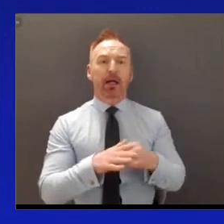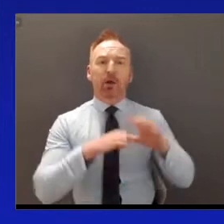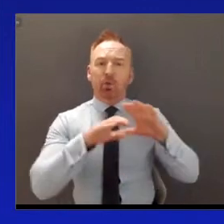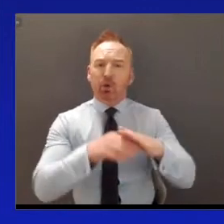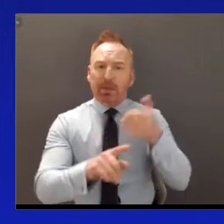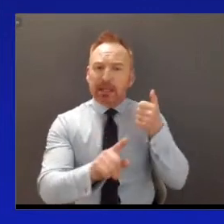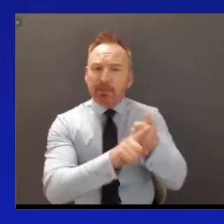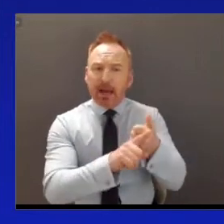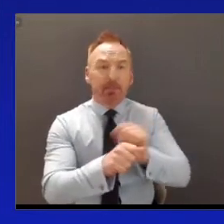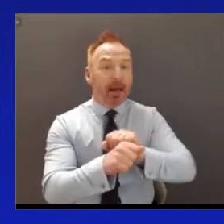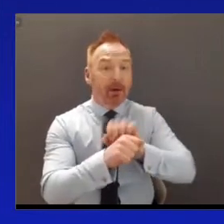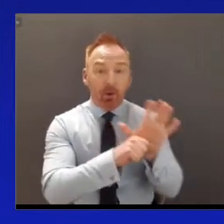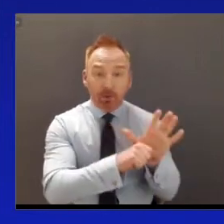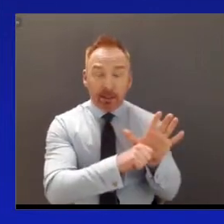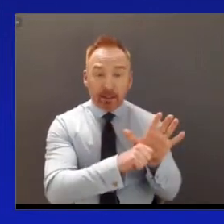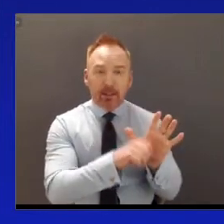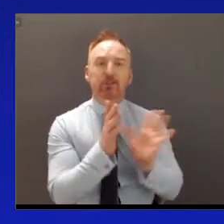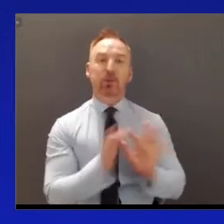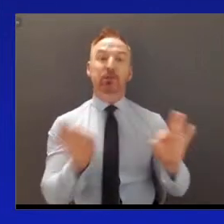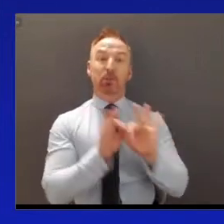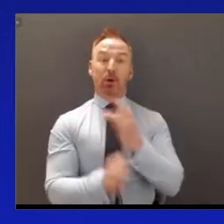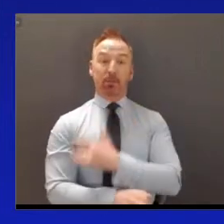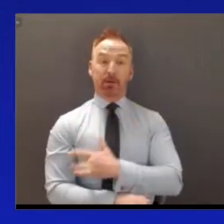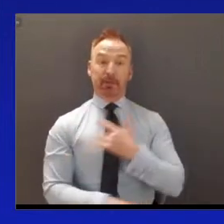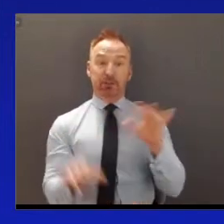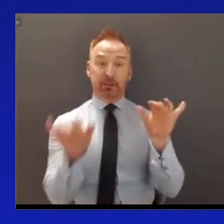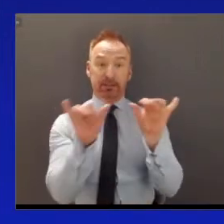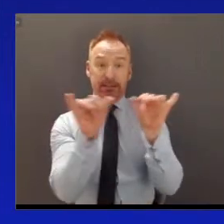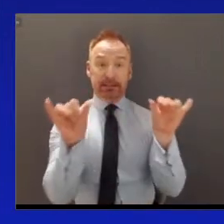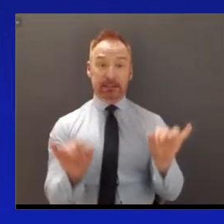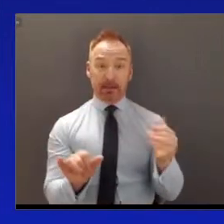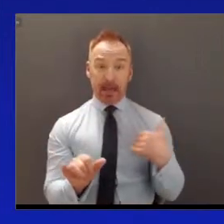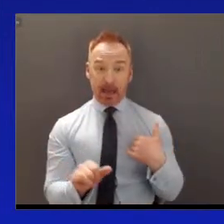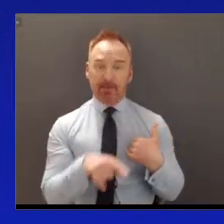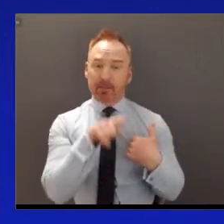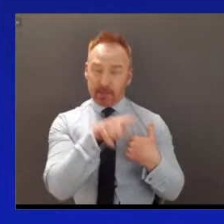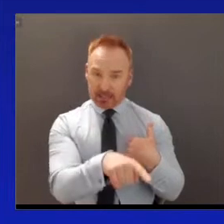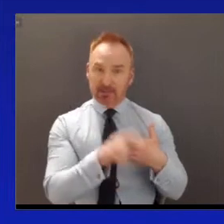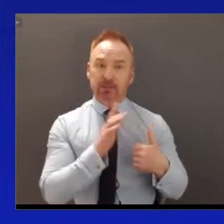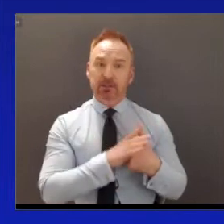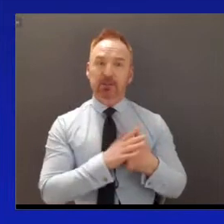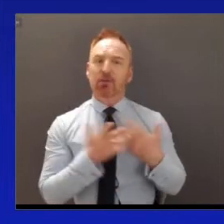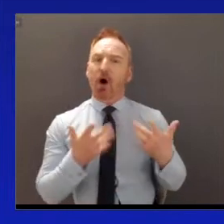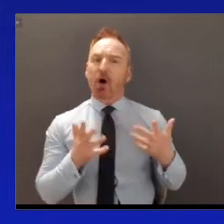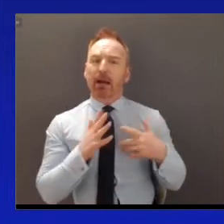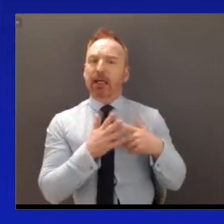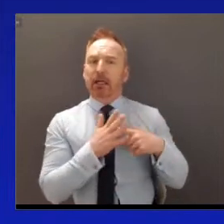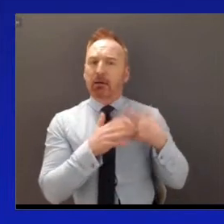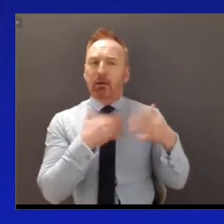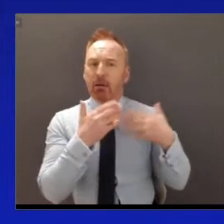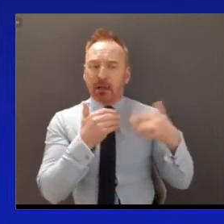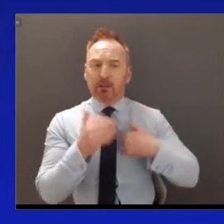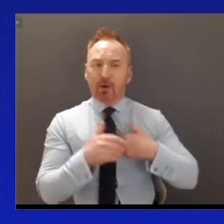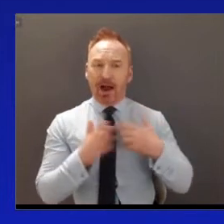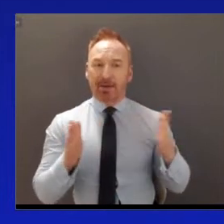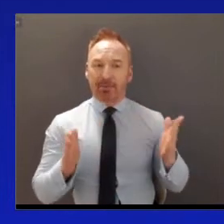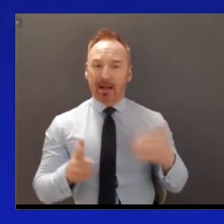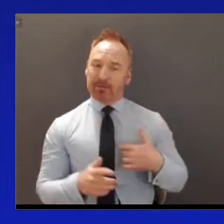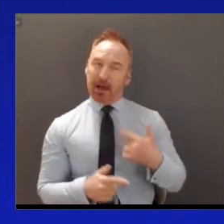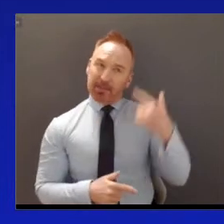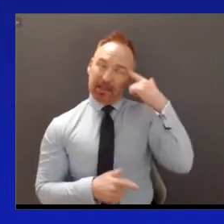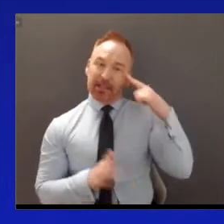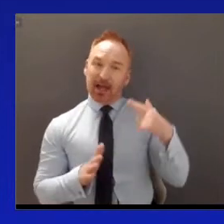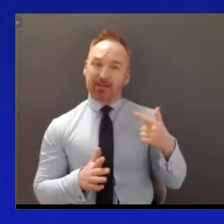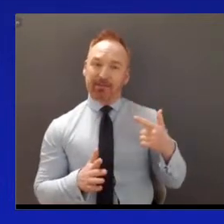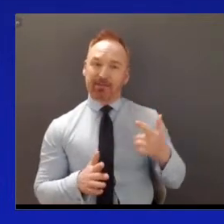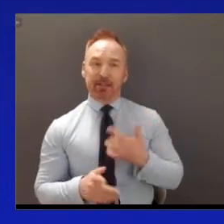important to have a provincial system. So that's underway, and actually I'm encouraged by what I'm hearing. Well, if you're encouraged, I'm certainly encouraged.